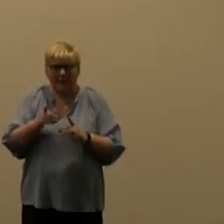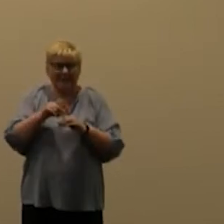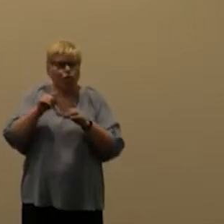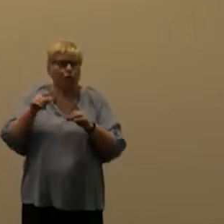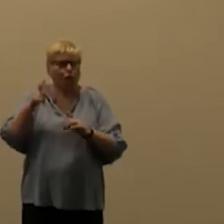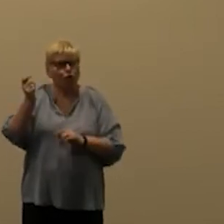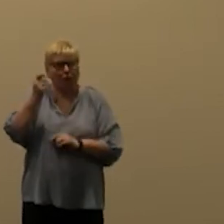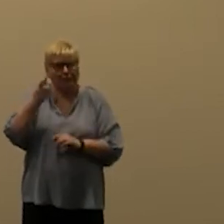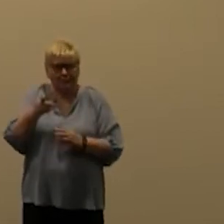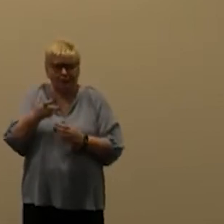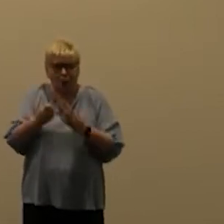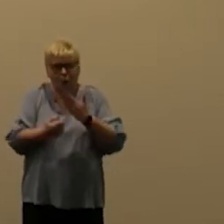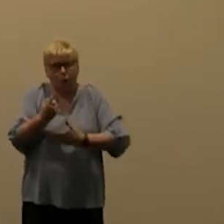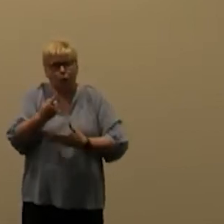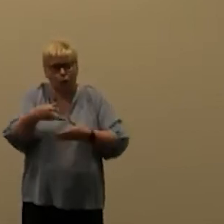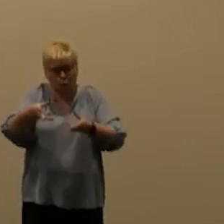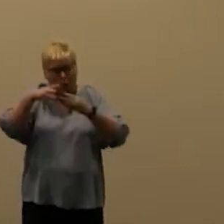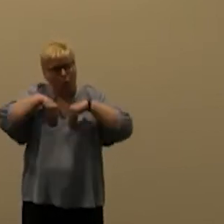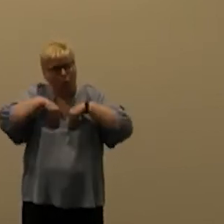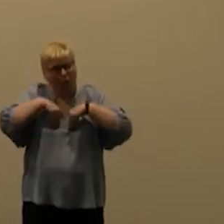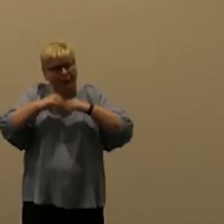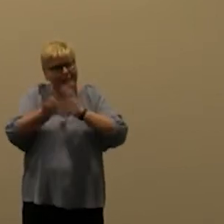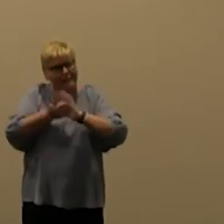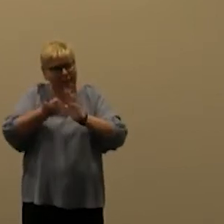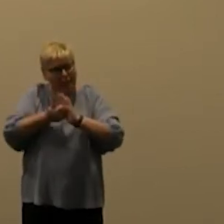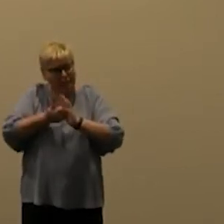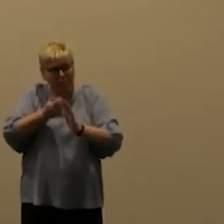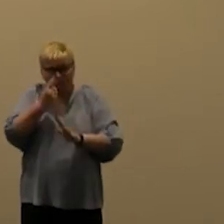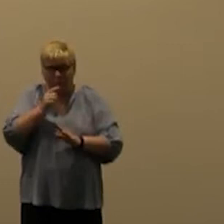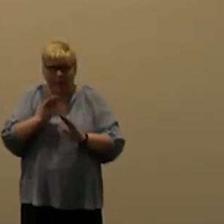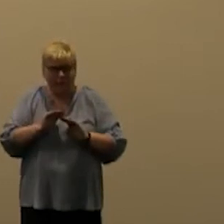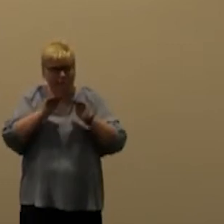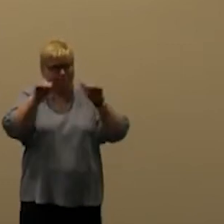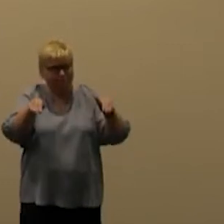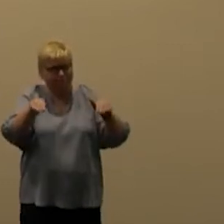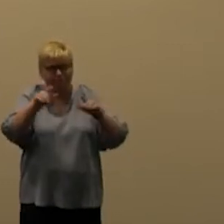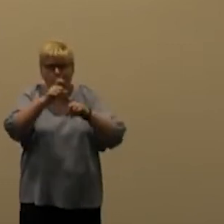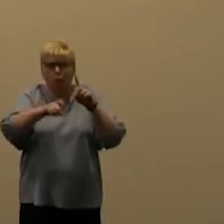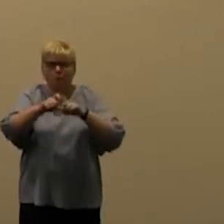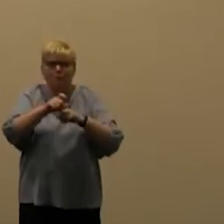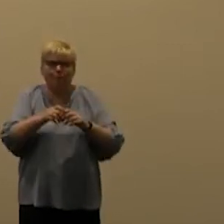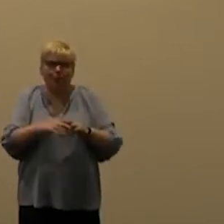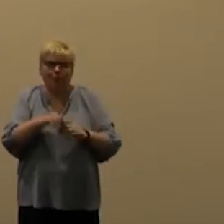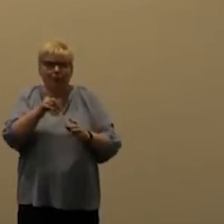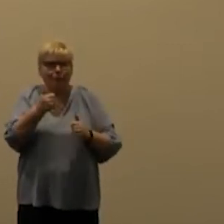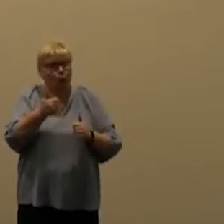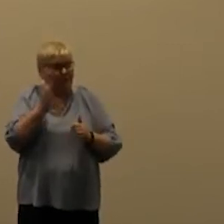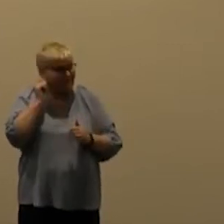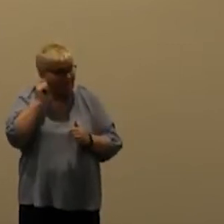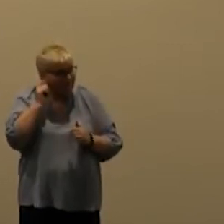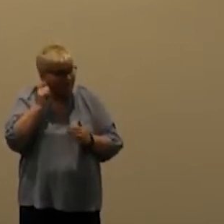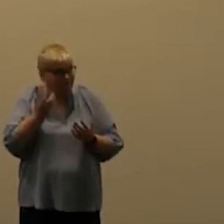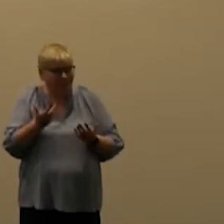the opportunity to acquire those skills so that they can then take that knowledge out into the organisation. Have you got any good tips in terms